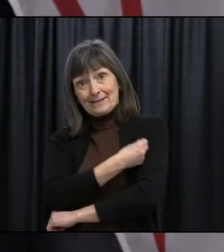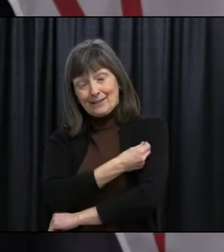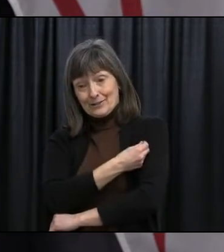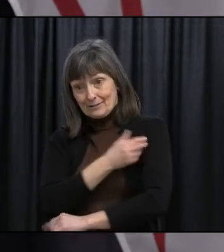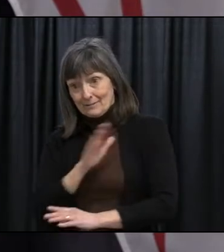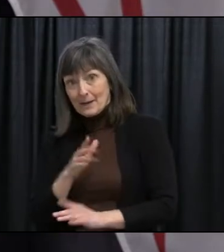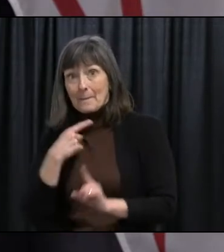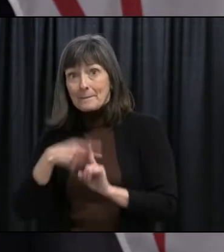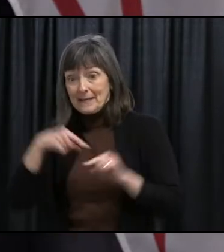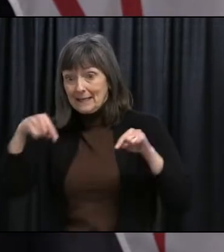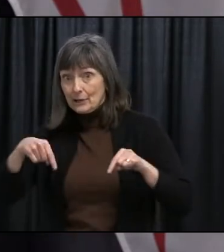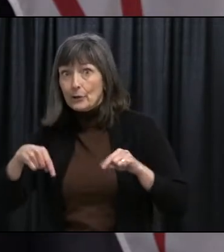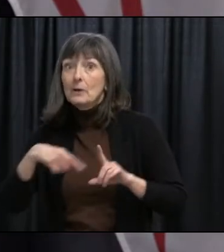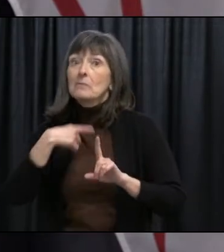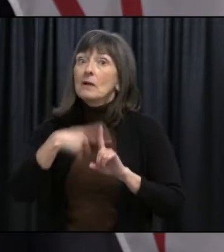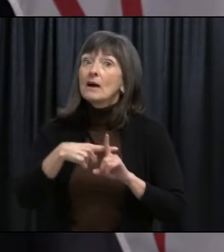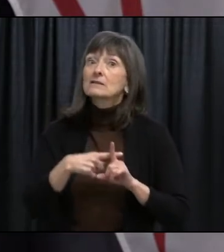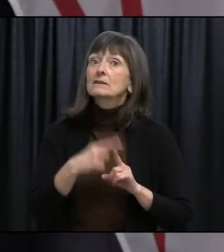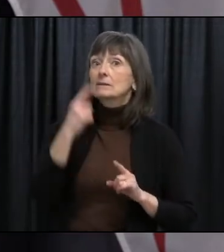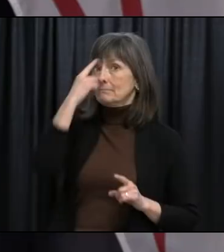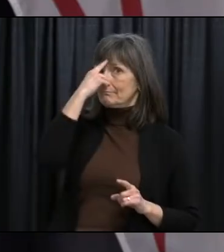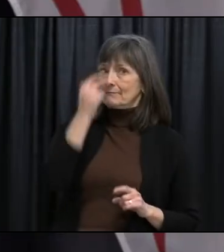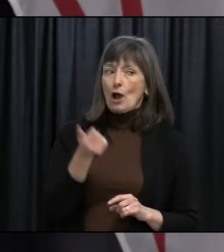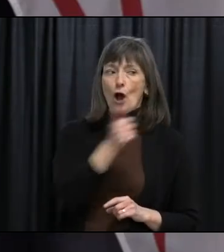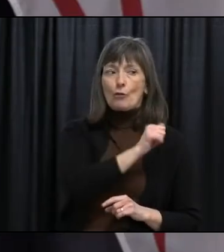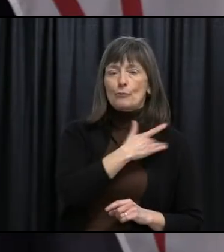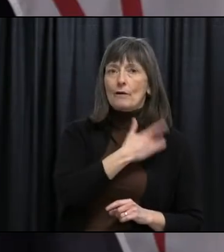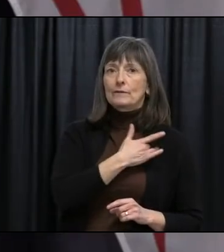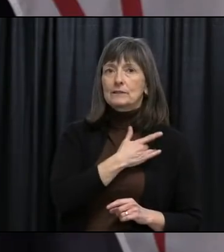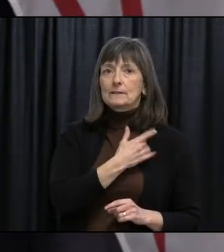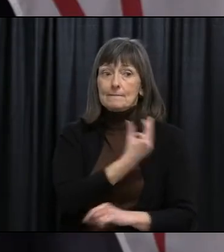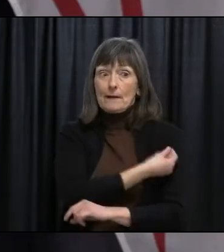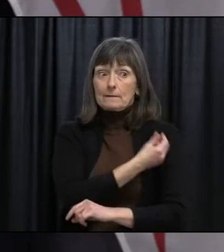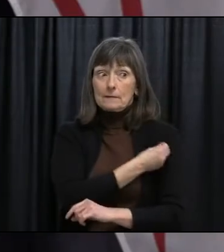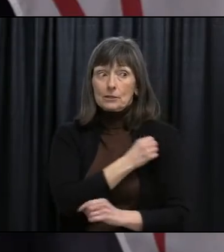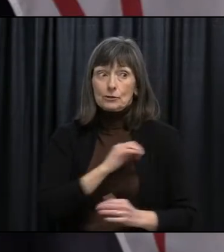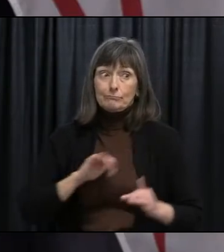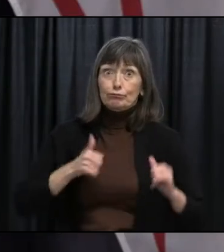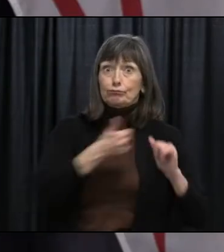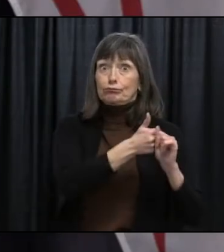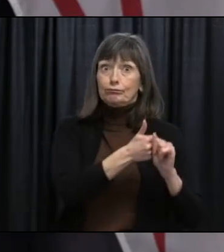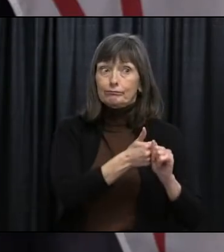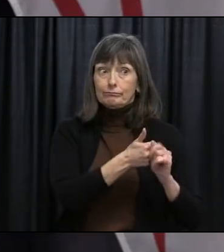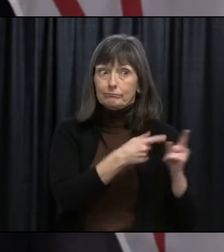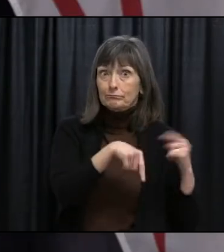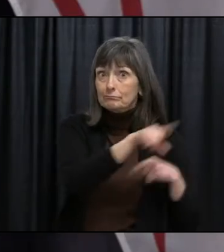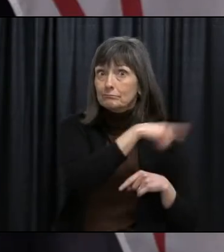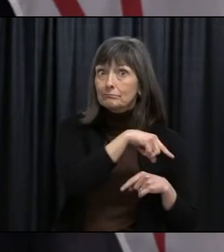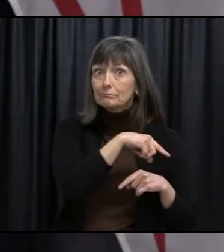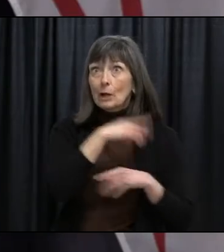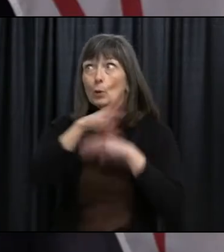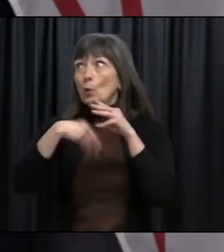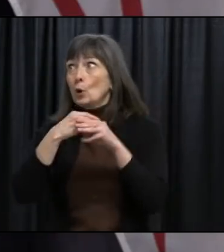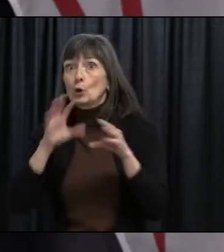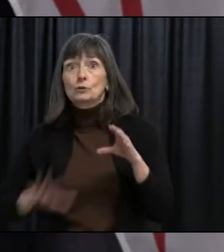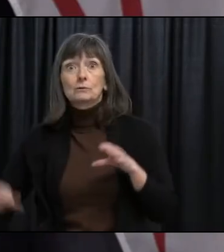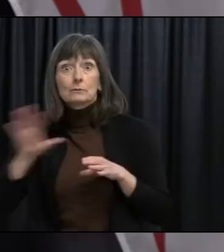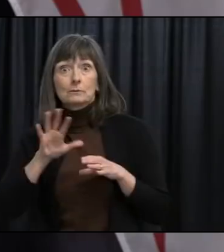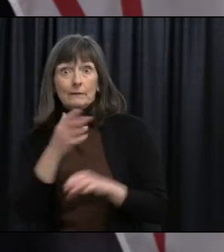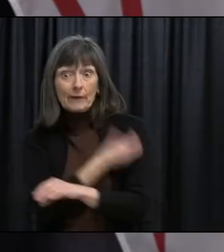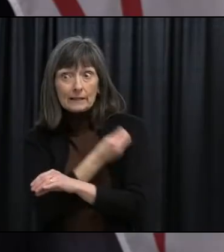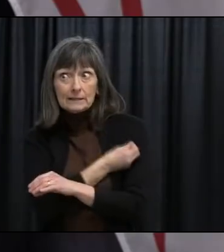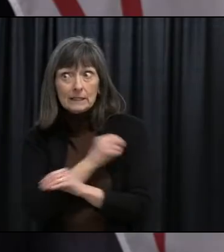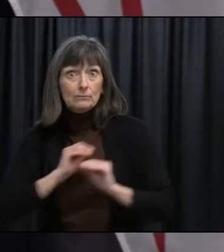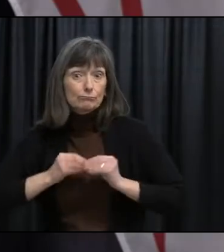rates elsewhere, right? So it depends on what's happening elsewhere in the country and elsewhere in the world. So,